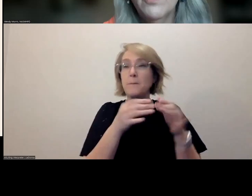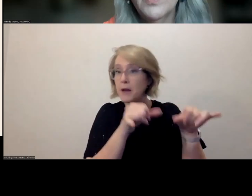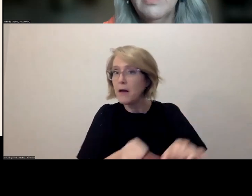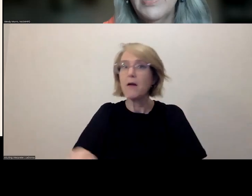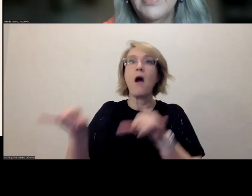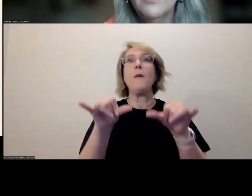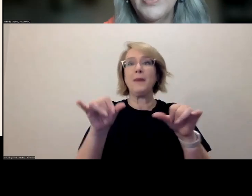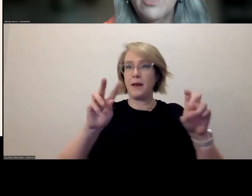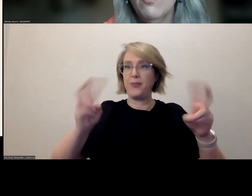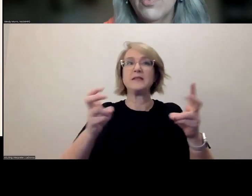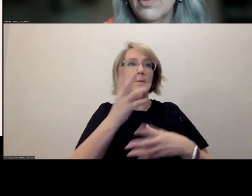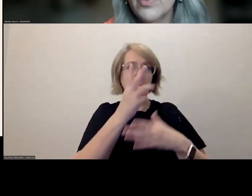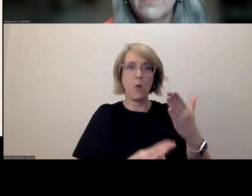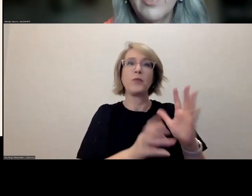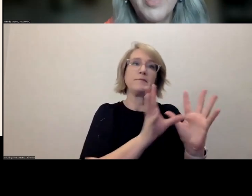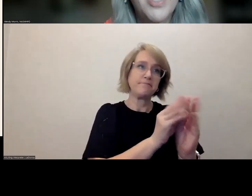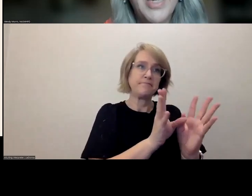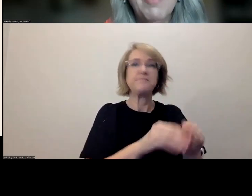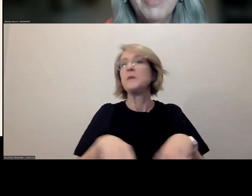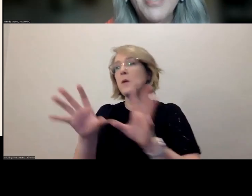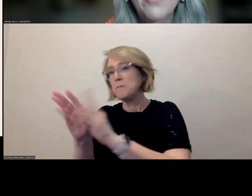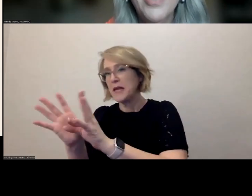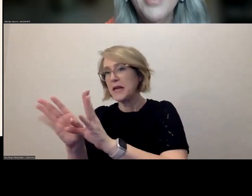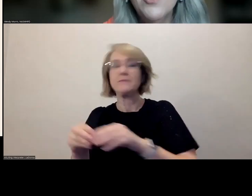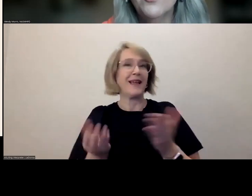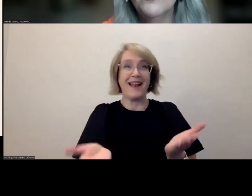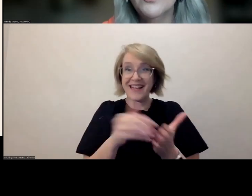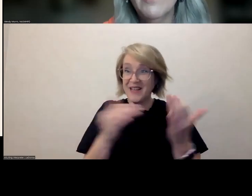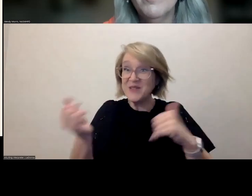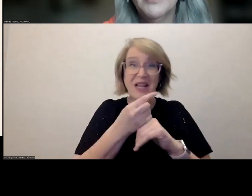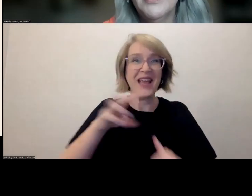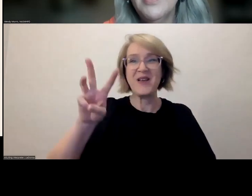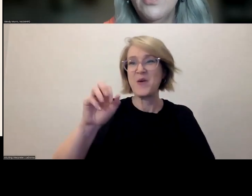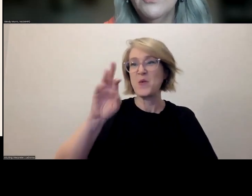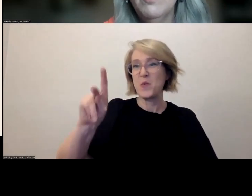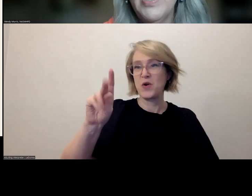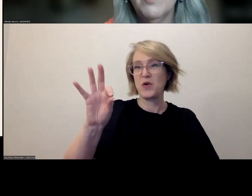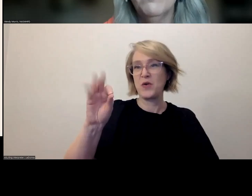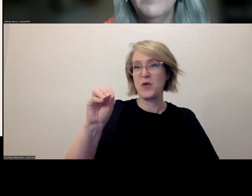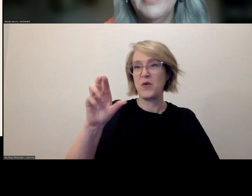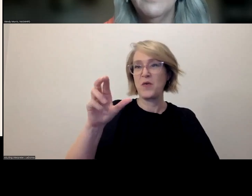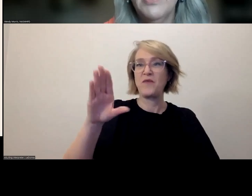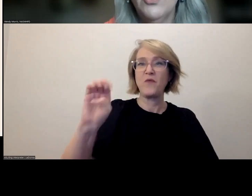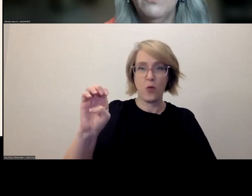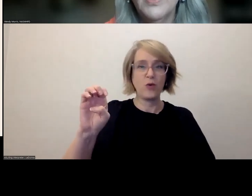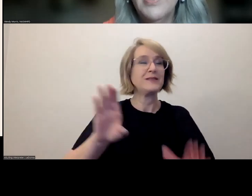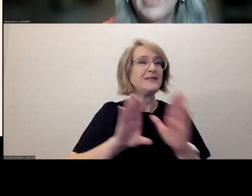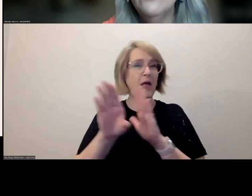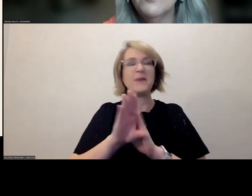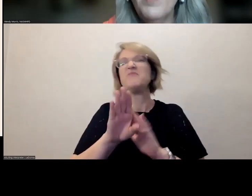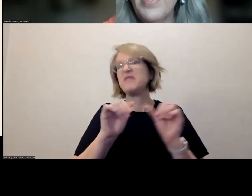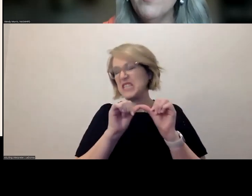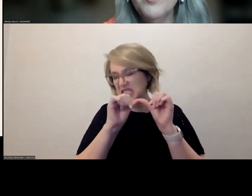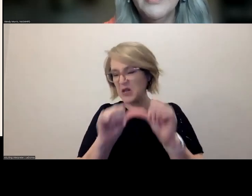both of those convenings. We know workforce development, and it came up today, Workforce development continues to be a pervasive issue.